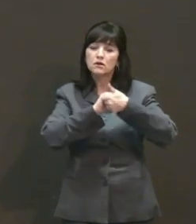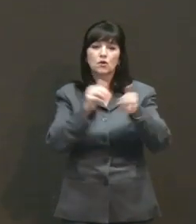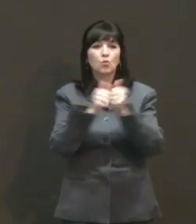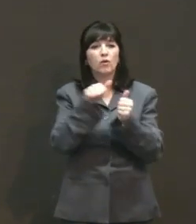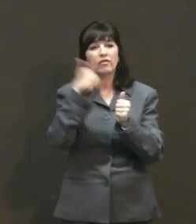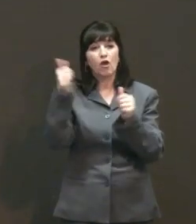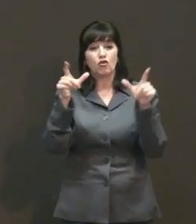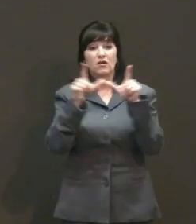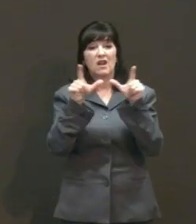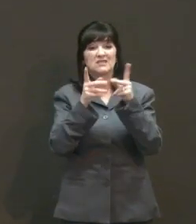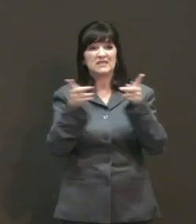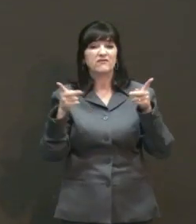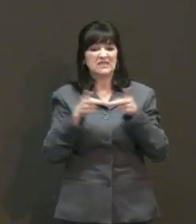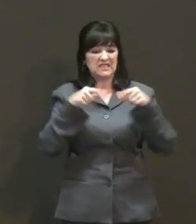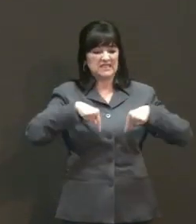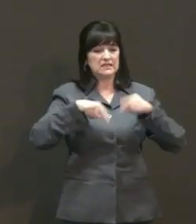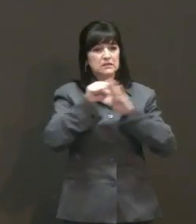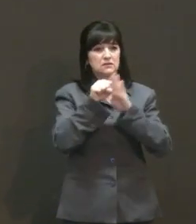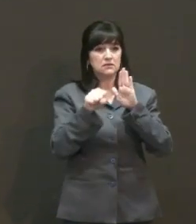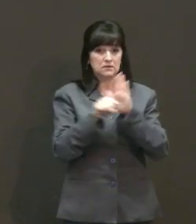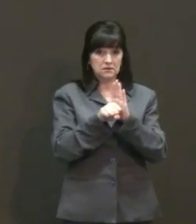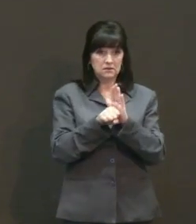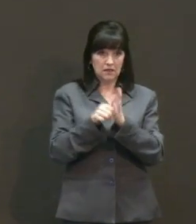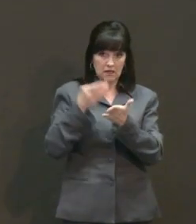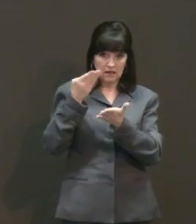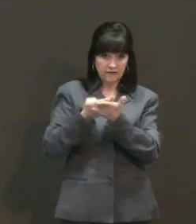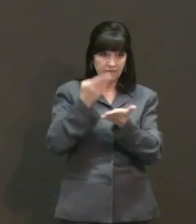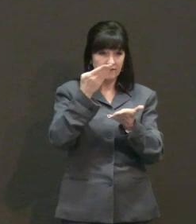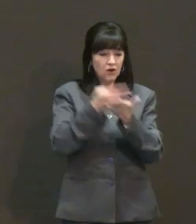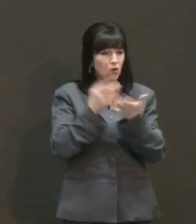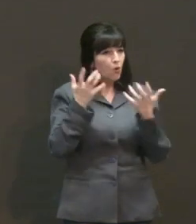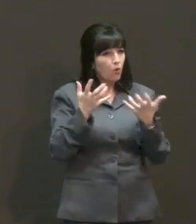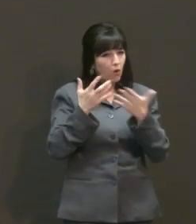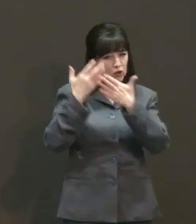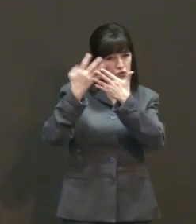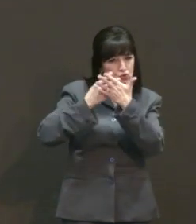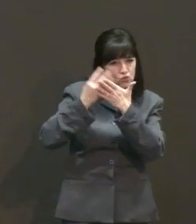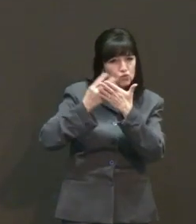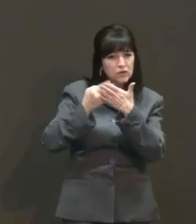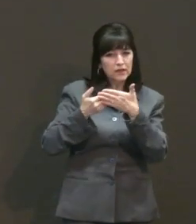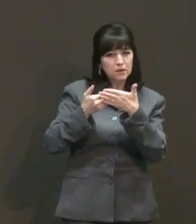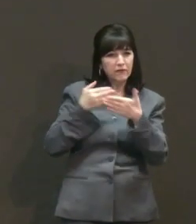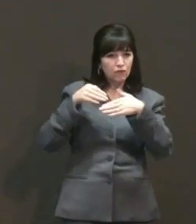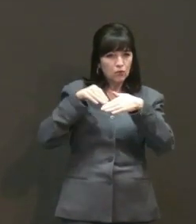in the state to verify that there are strong screenings and